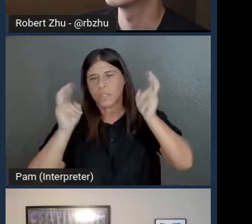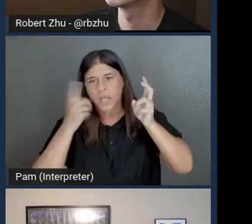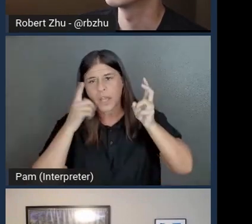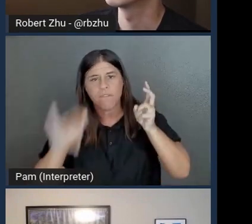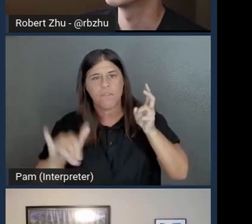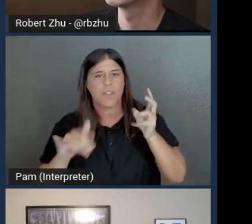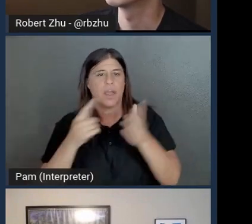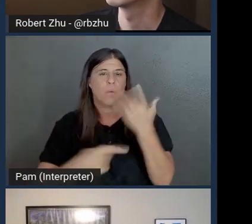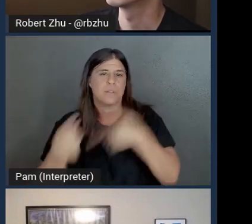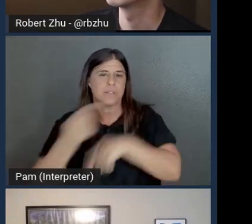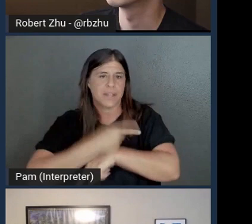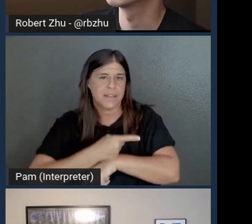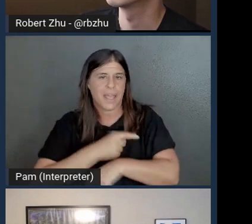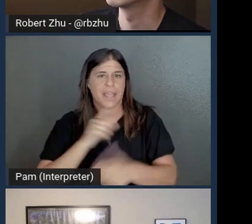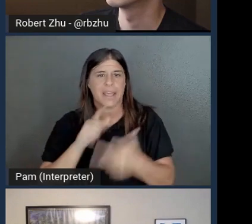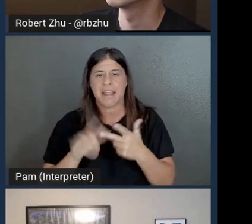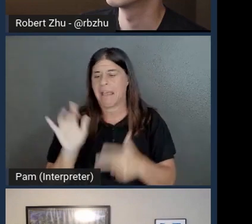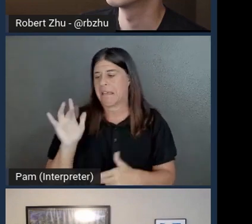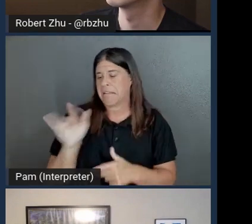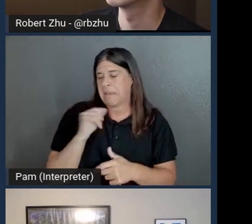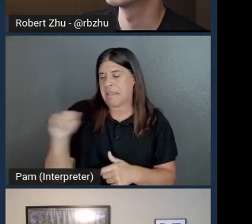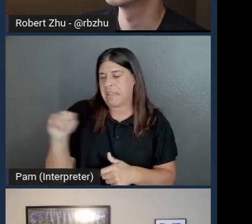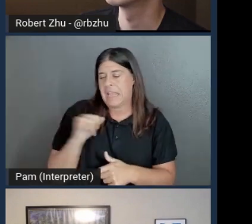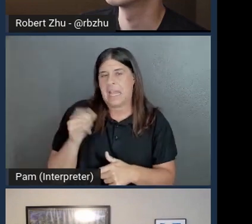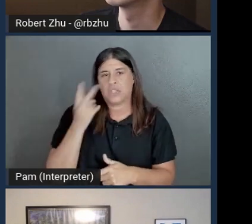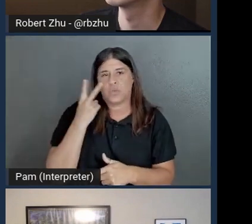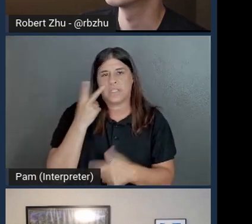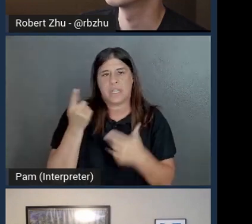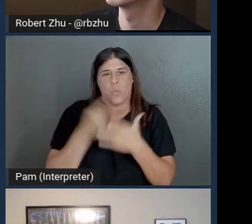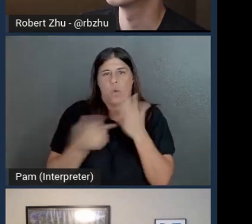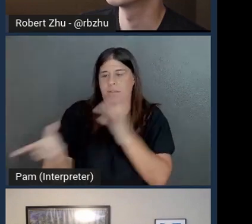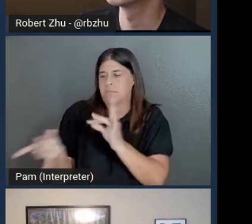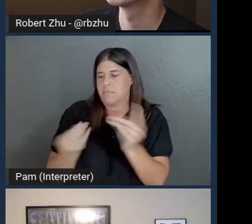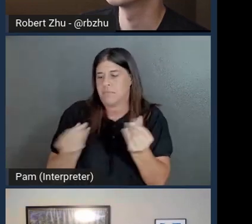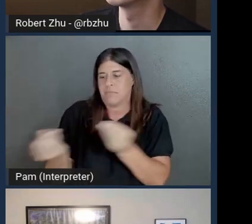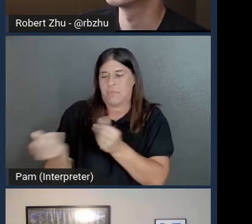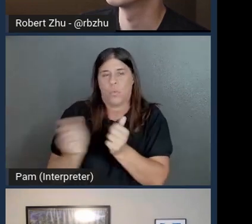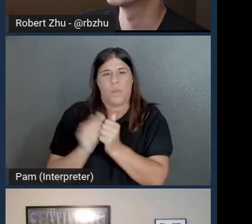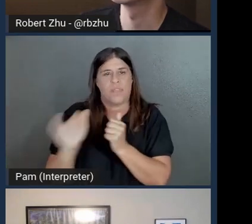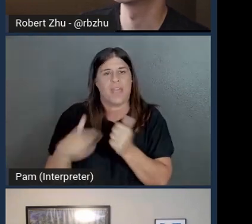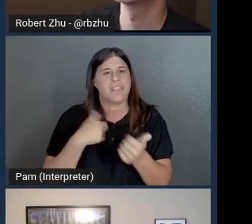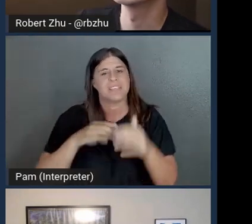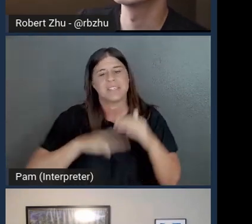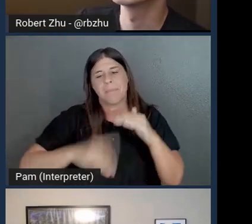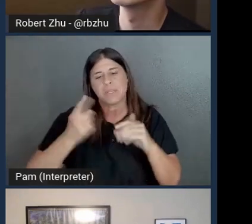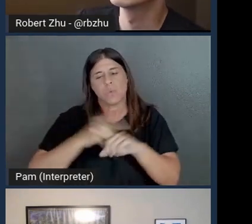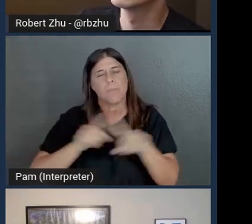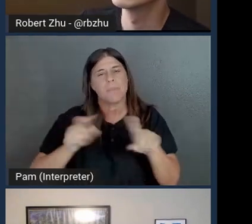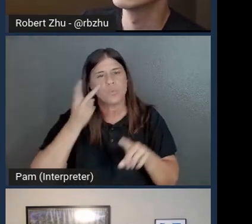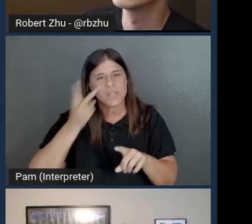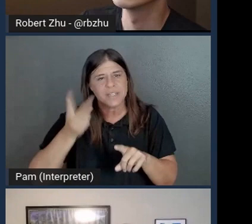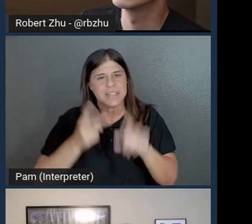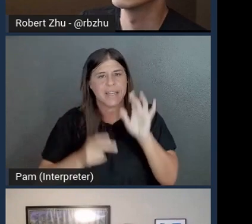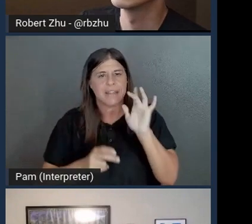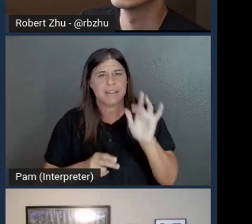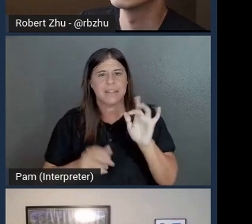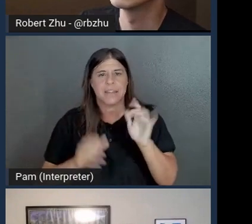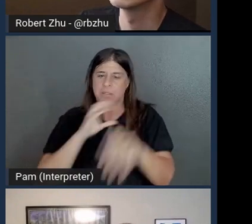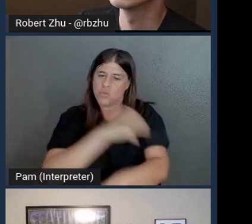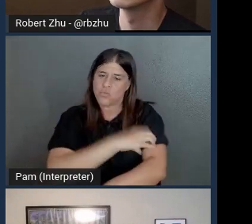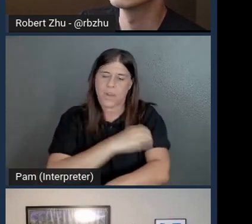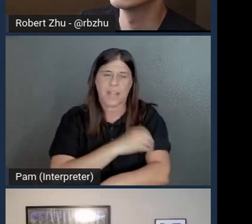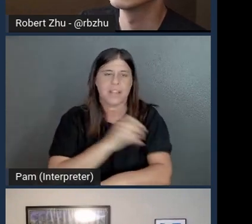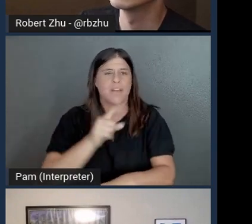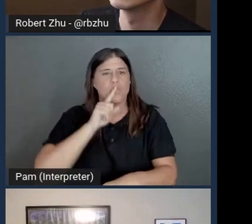can, click on the edges and see the properties associated with that. So, this is kind of a very basic one, but you can kind of start to see the power of being able